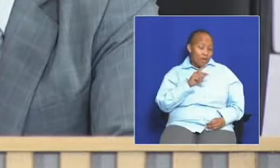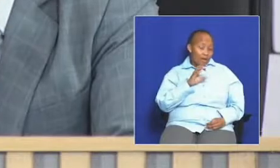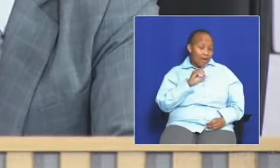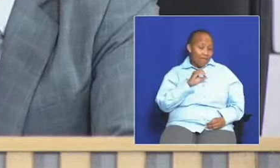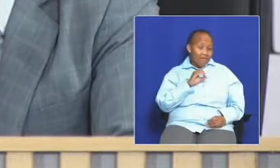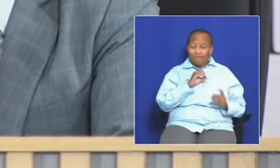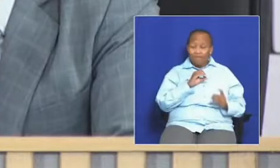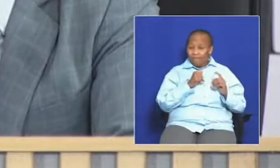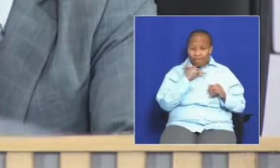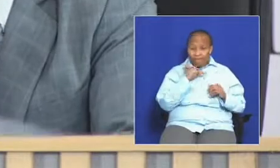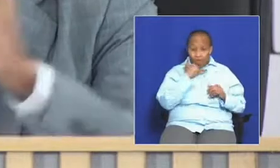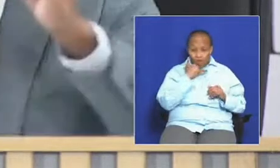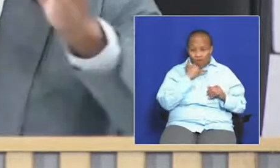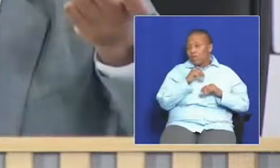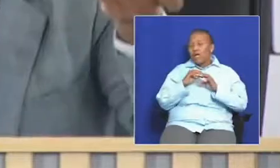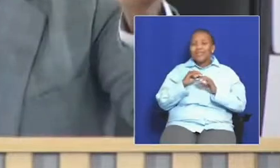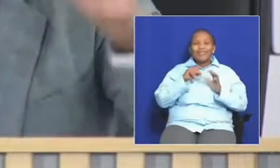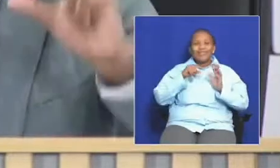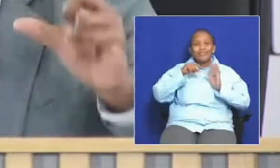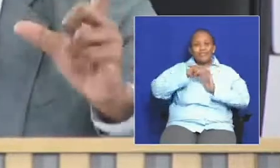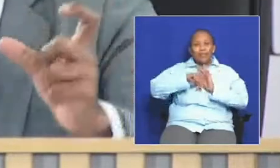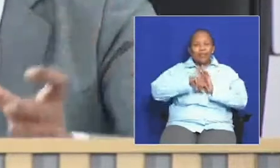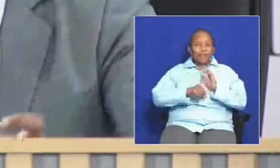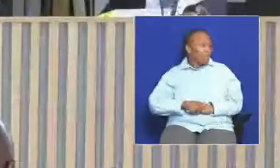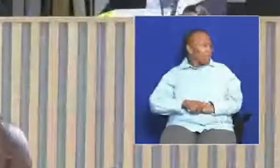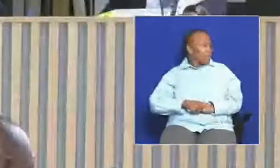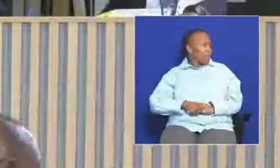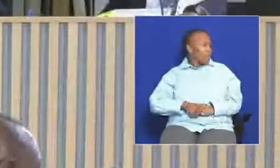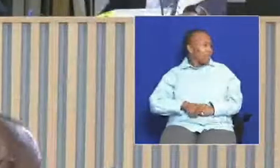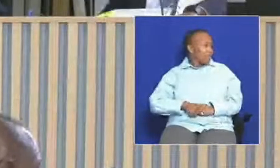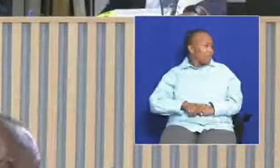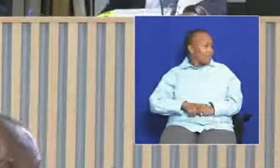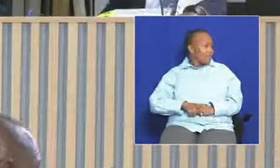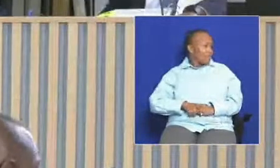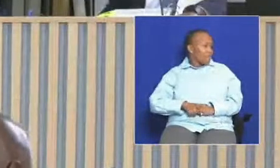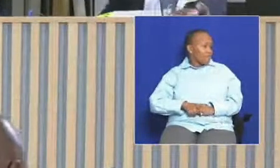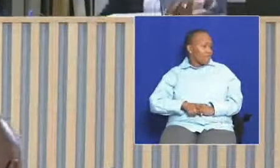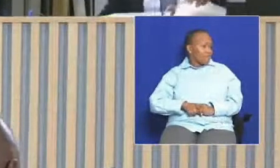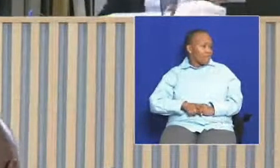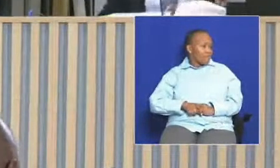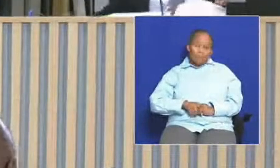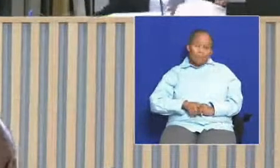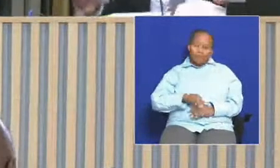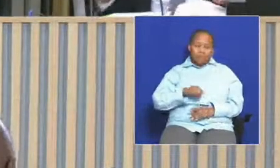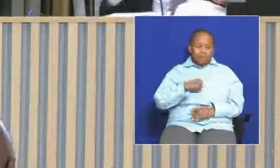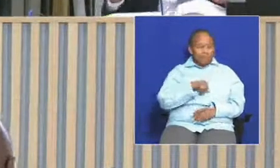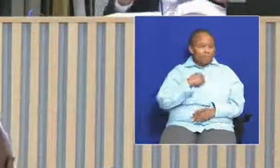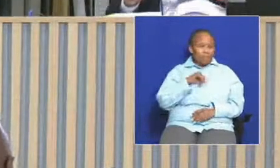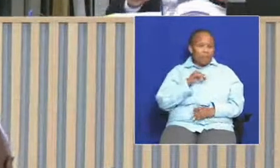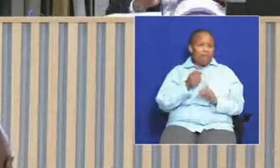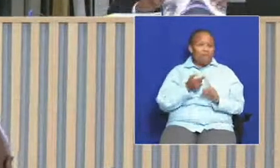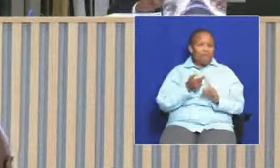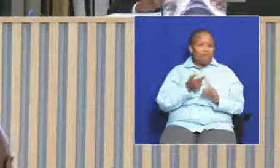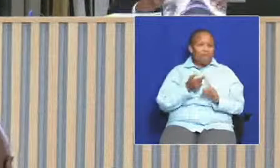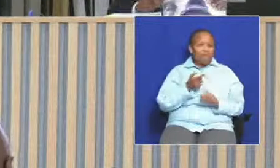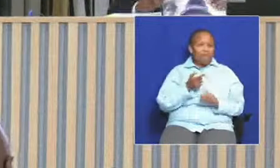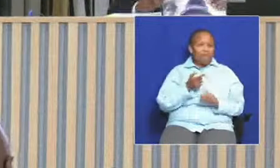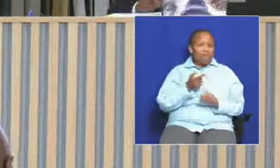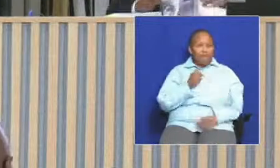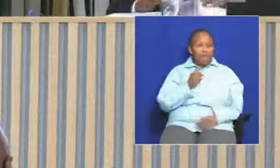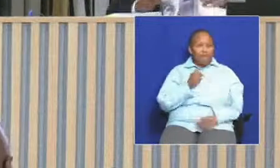phone. Yes. I'm saying it does not show where they come from. No, because with chats,